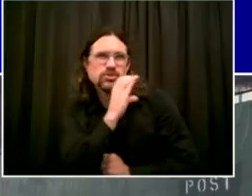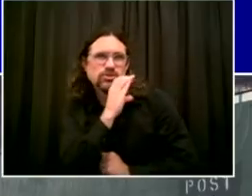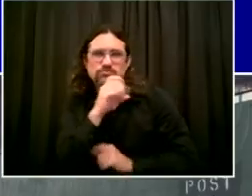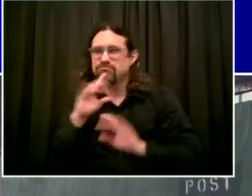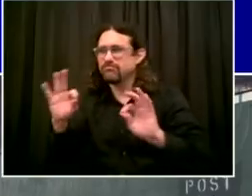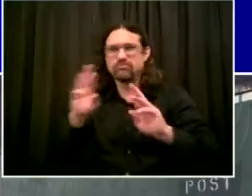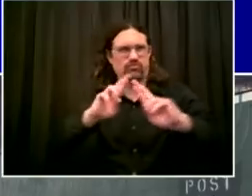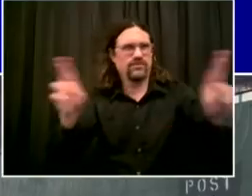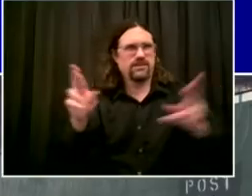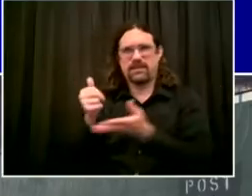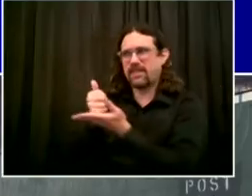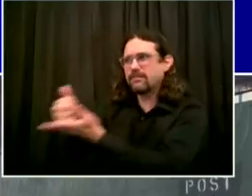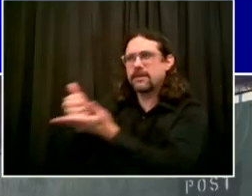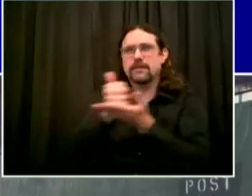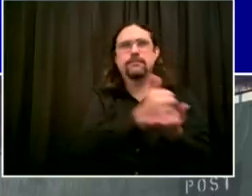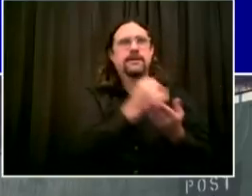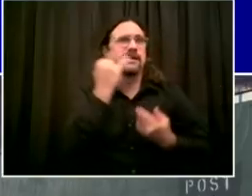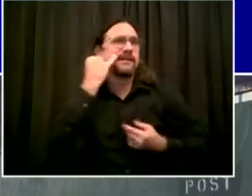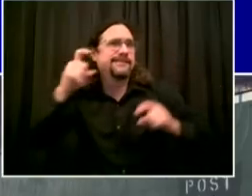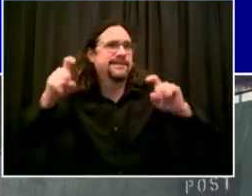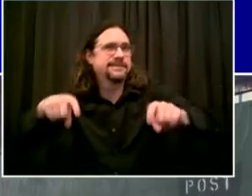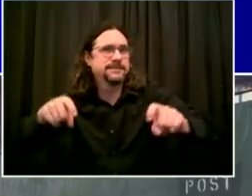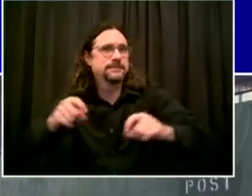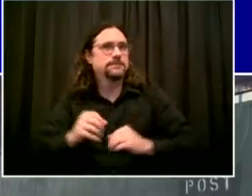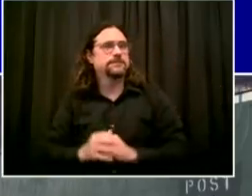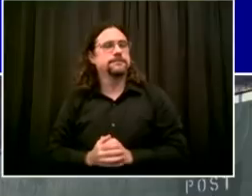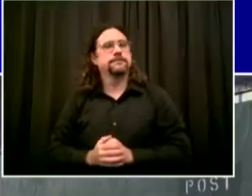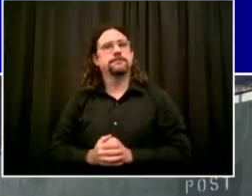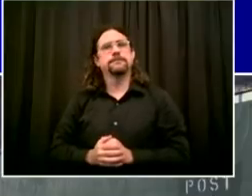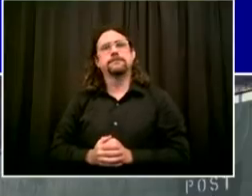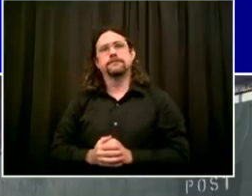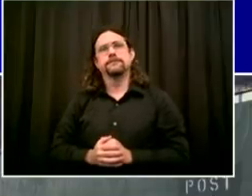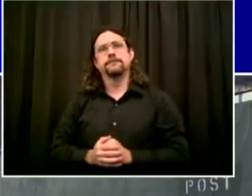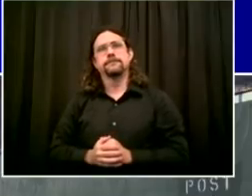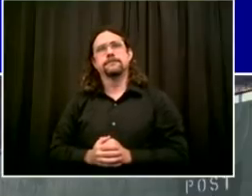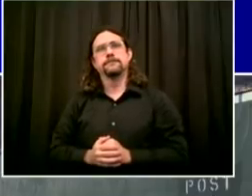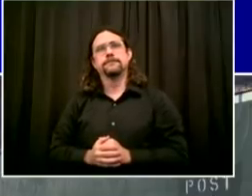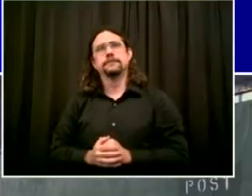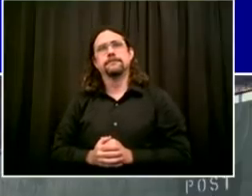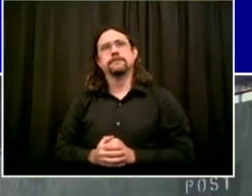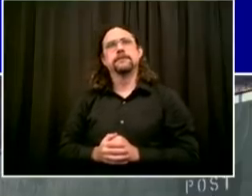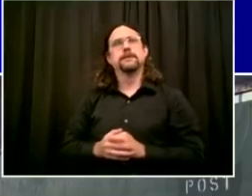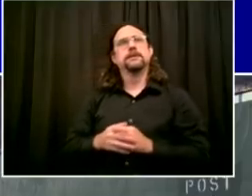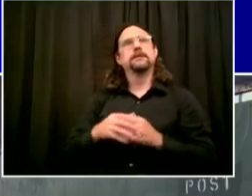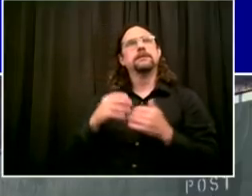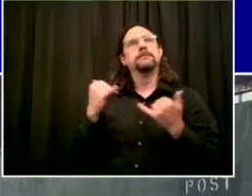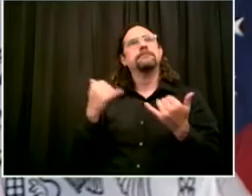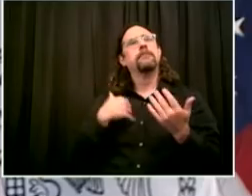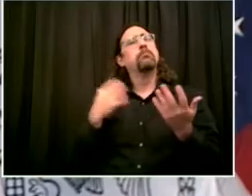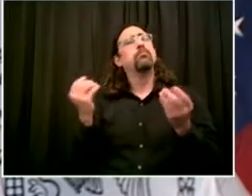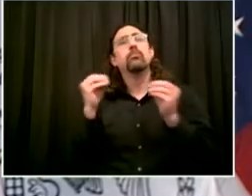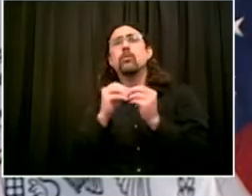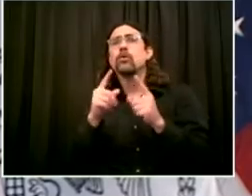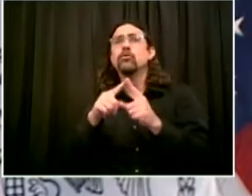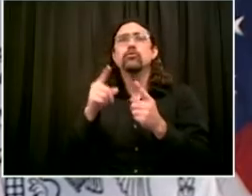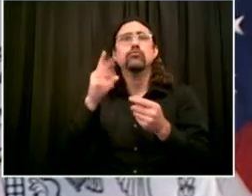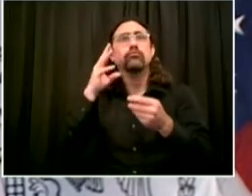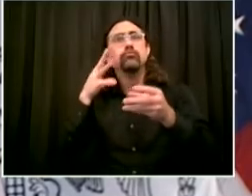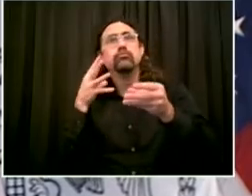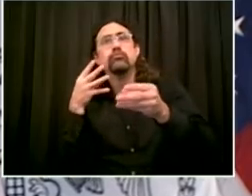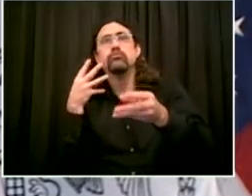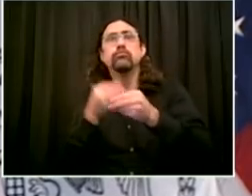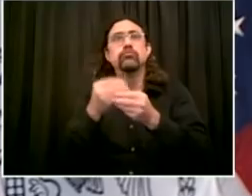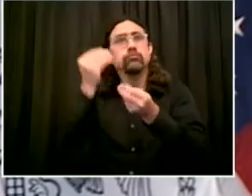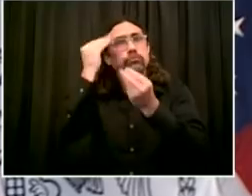talk about how the city is preparing and what you need to know. I'm going to turn to our Emergency Management Commissioner,